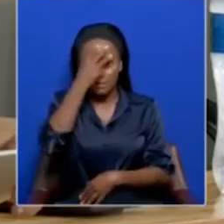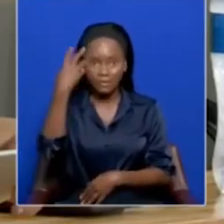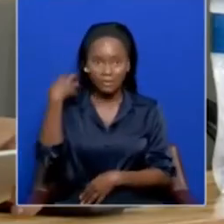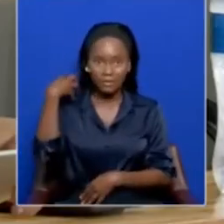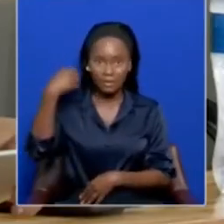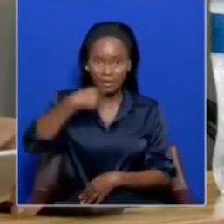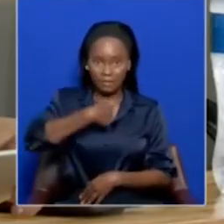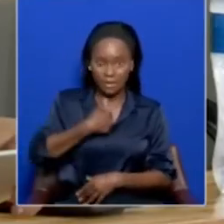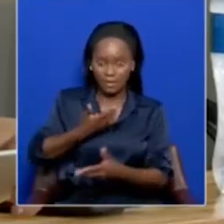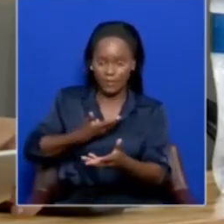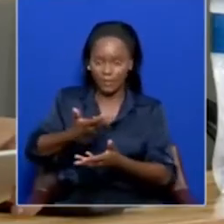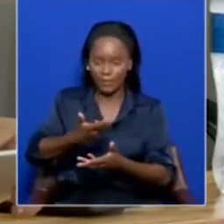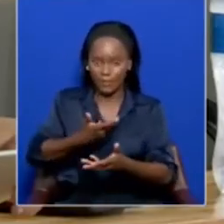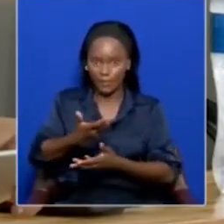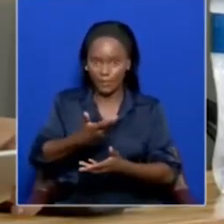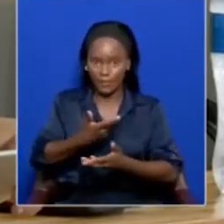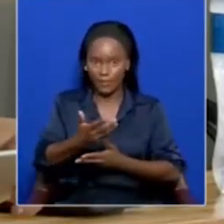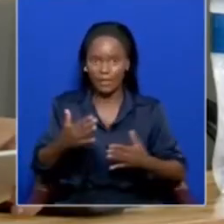December 2024.